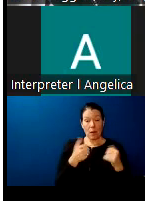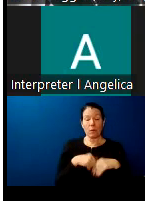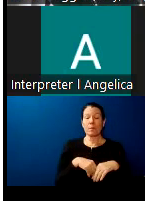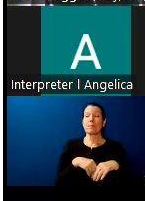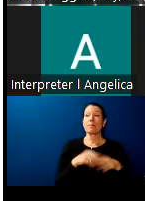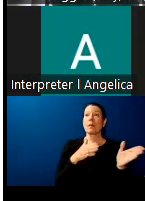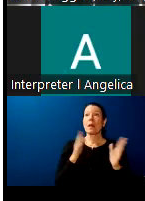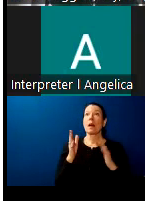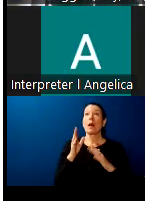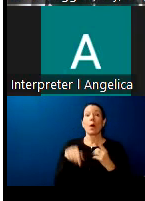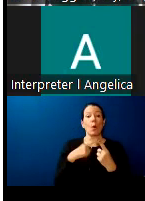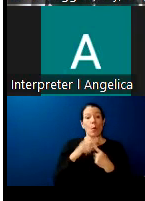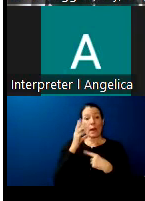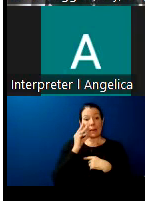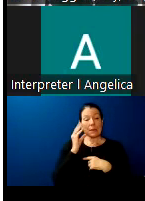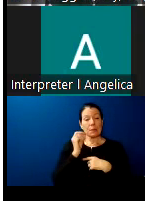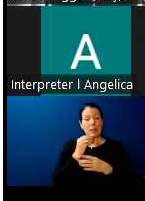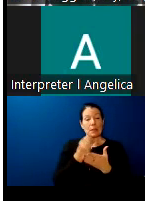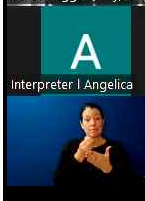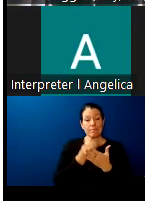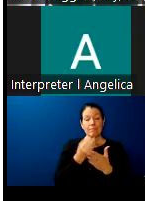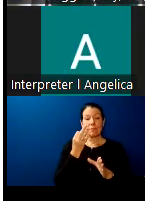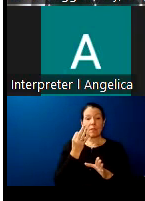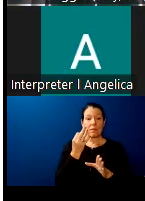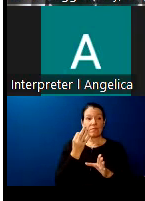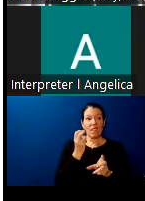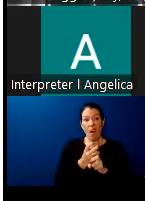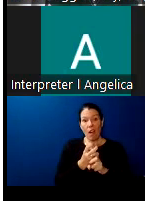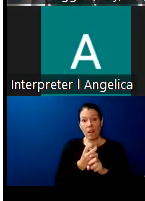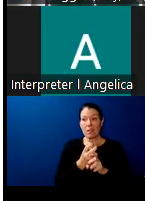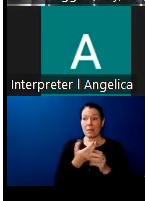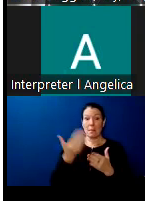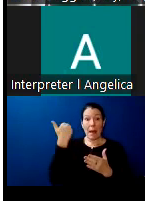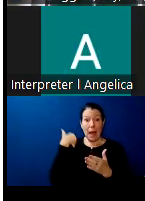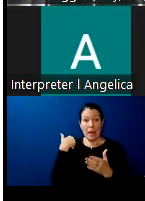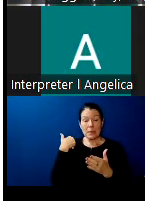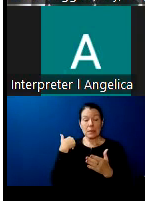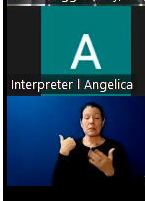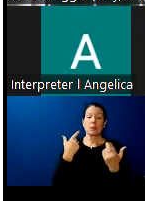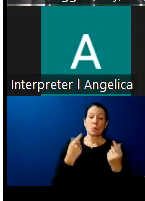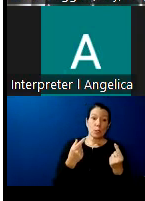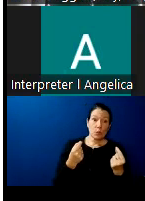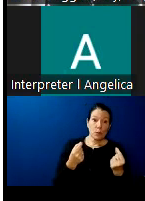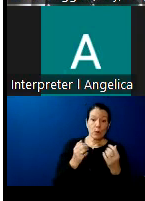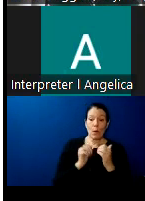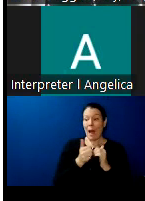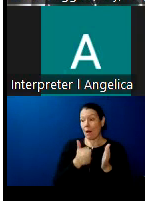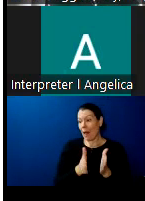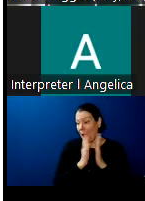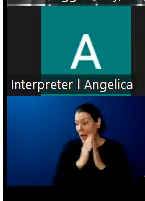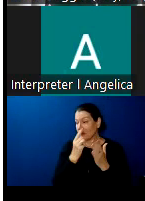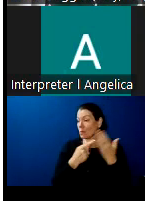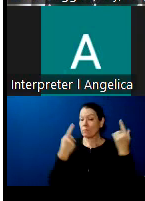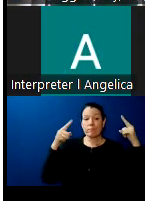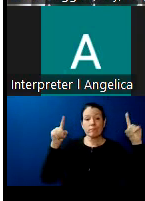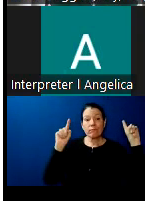you experienced financial hardship in the past? What have you done? And asking about what worked and